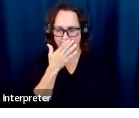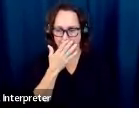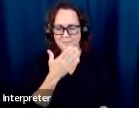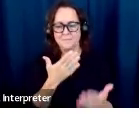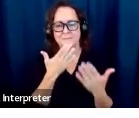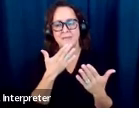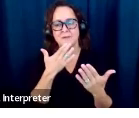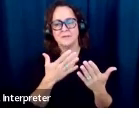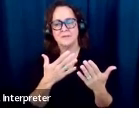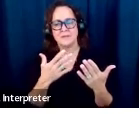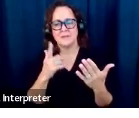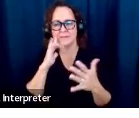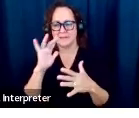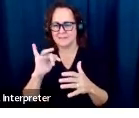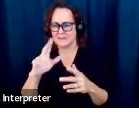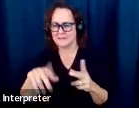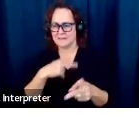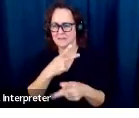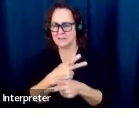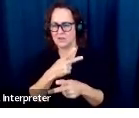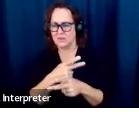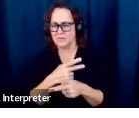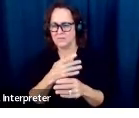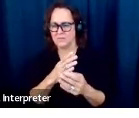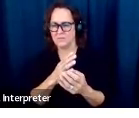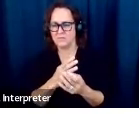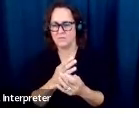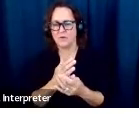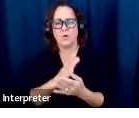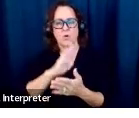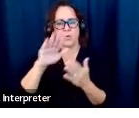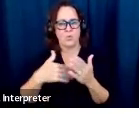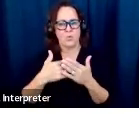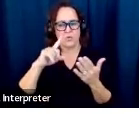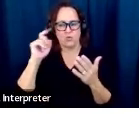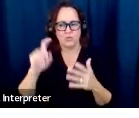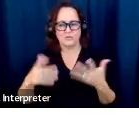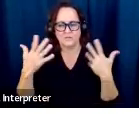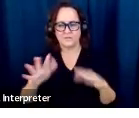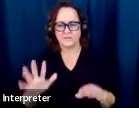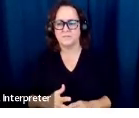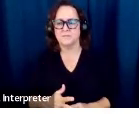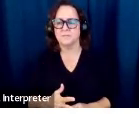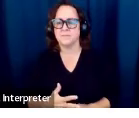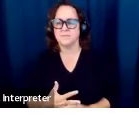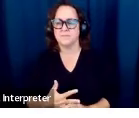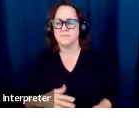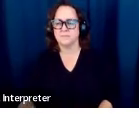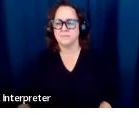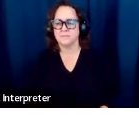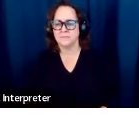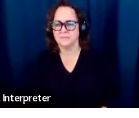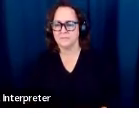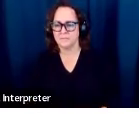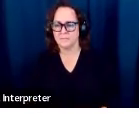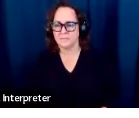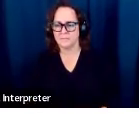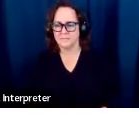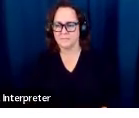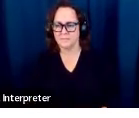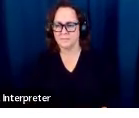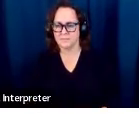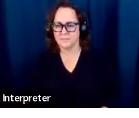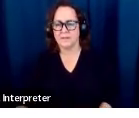Thank you, everybody. That takes care of the questions thus far. I think we can move on, and then we'll circle back to any